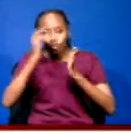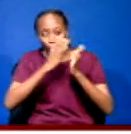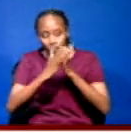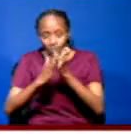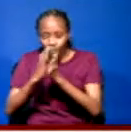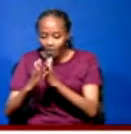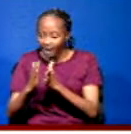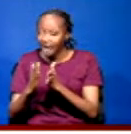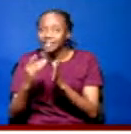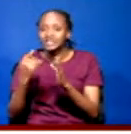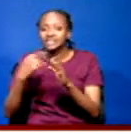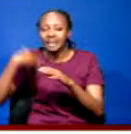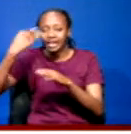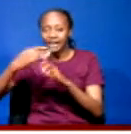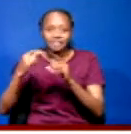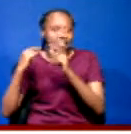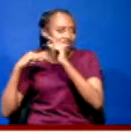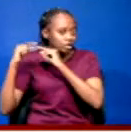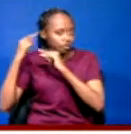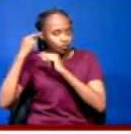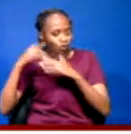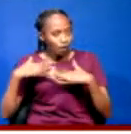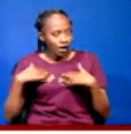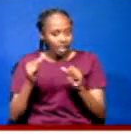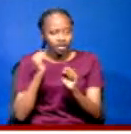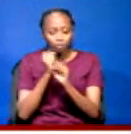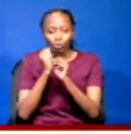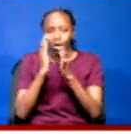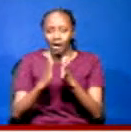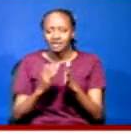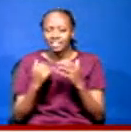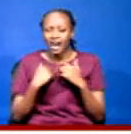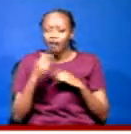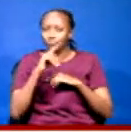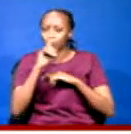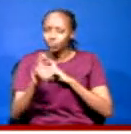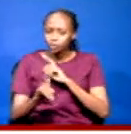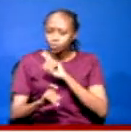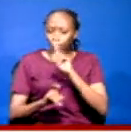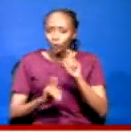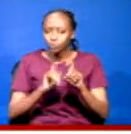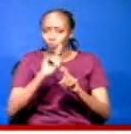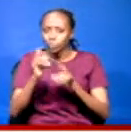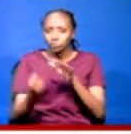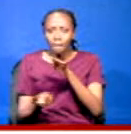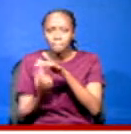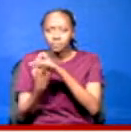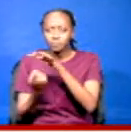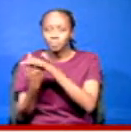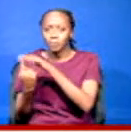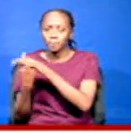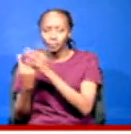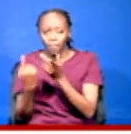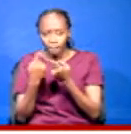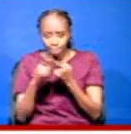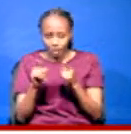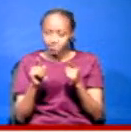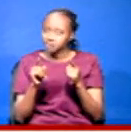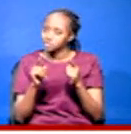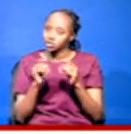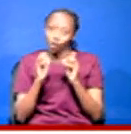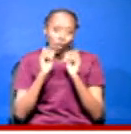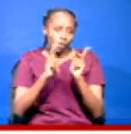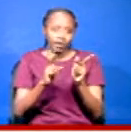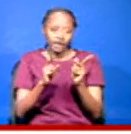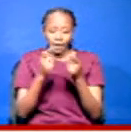workers. And we raised many questions in that conference, which you gladly opened. We raised the question of